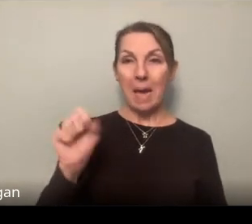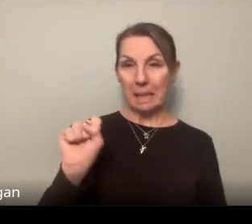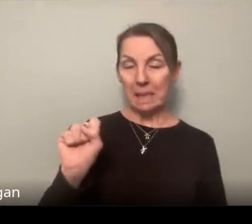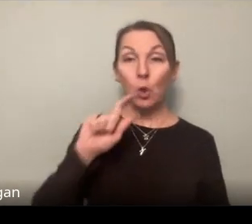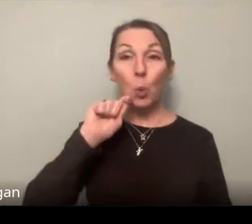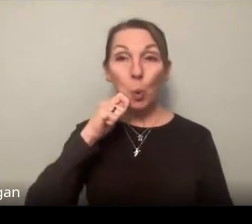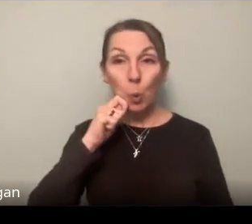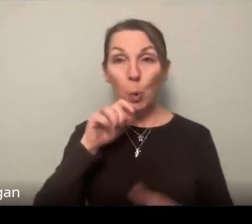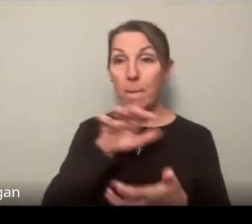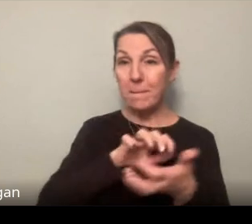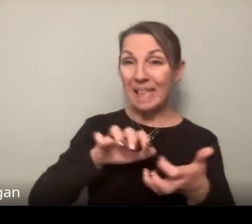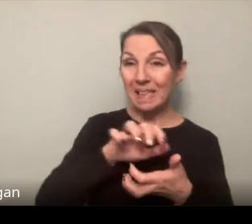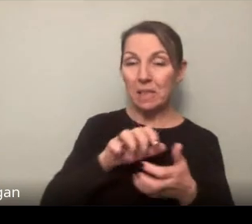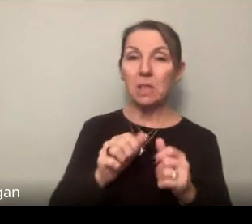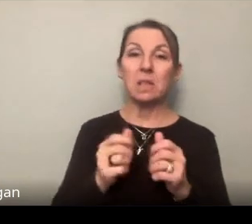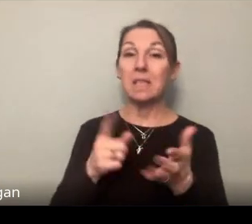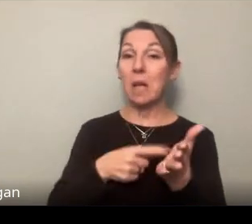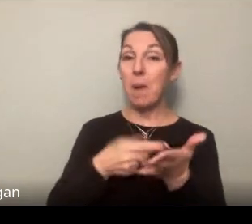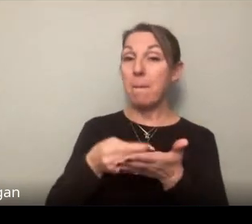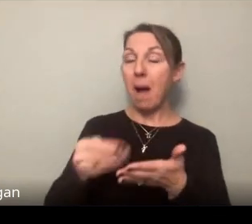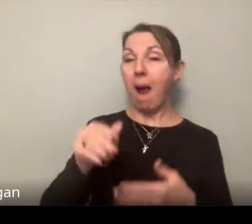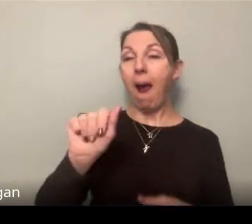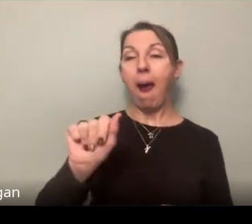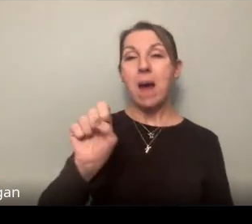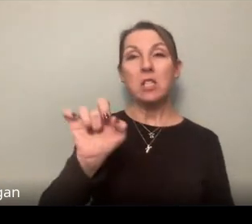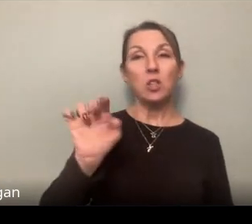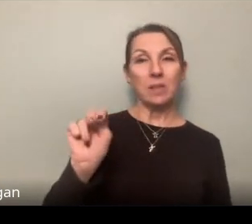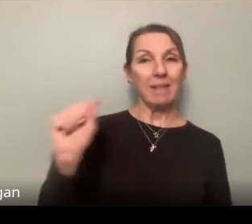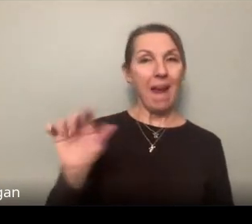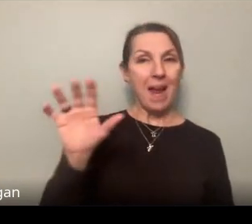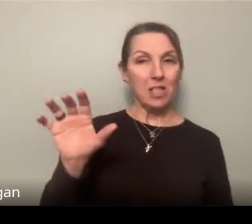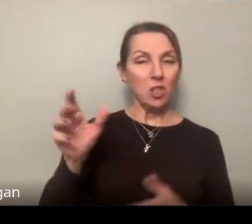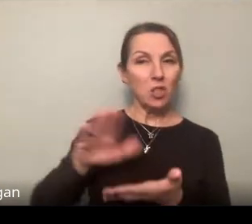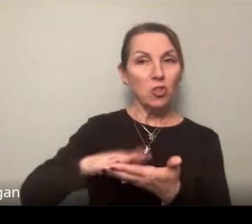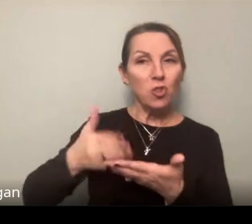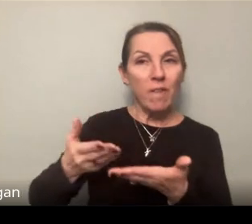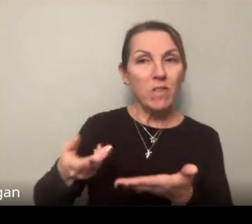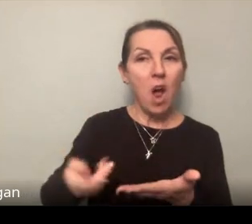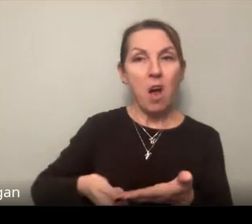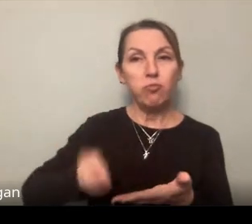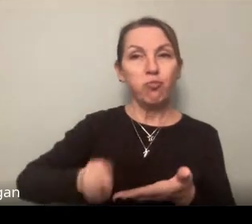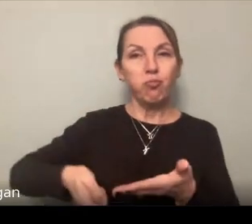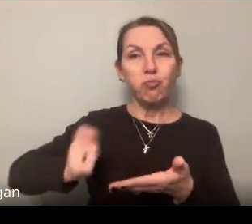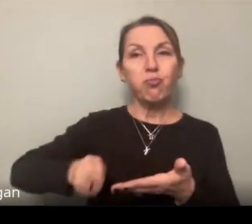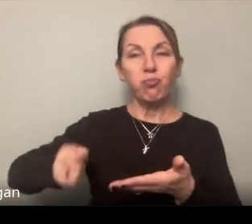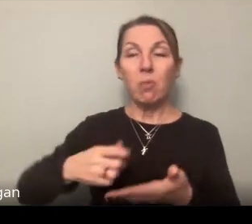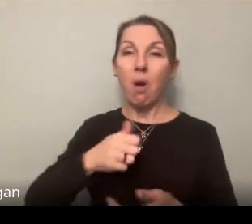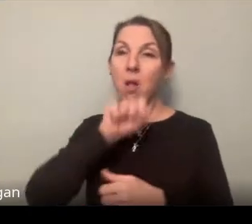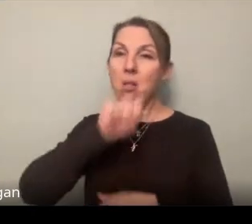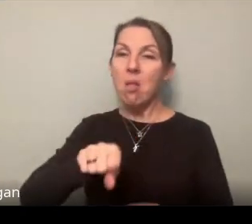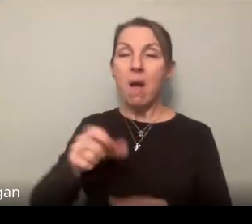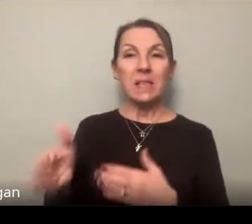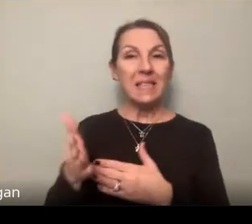cool medleys. Like sometimes I buy the Asian stir fry one, and that's cool. Like once again, I love having seafood